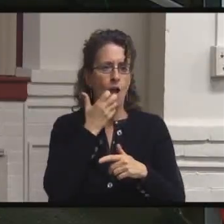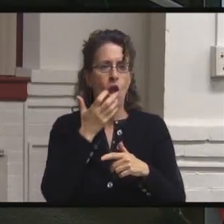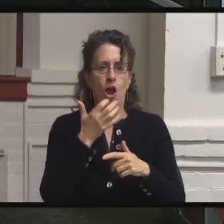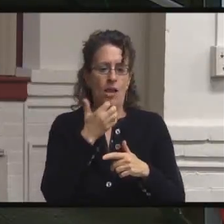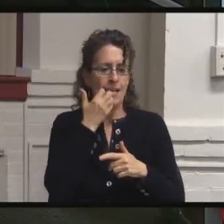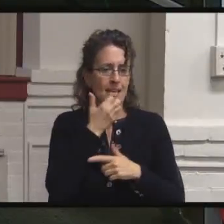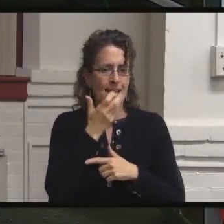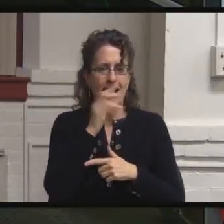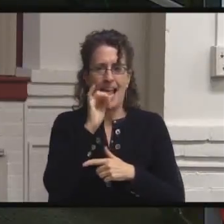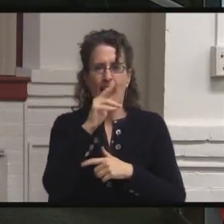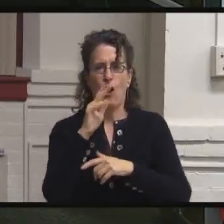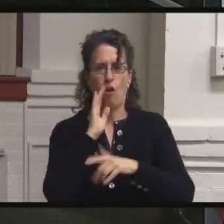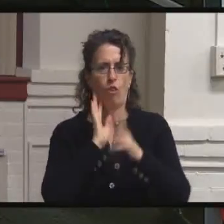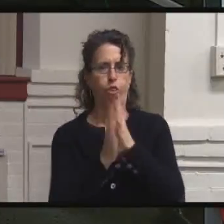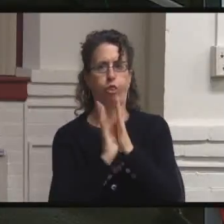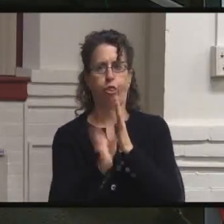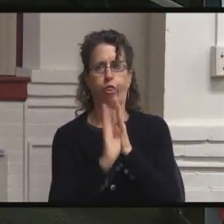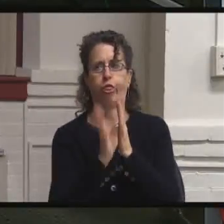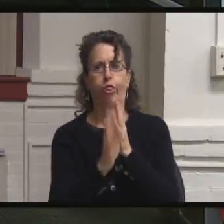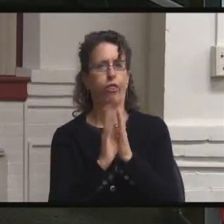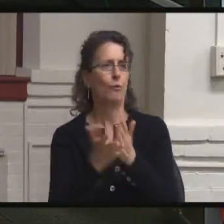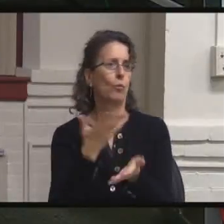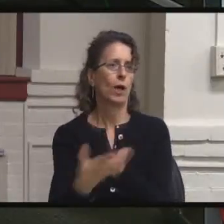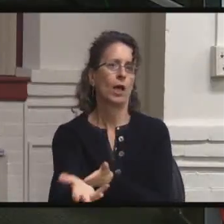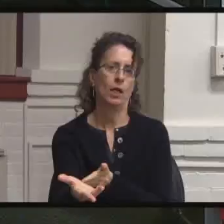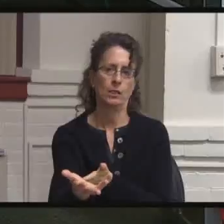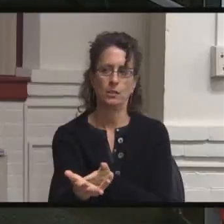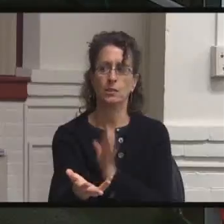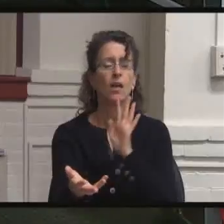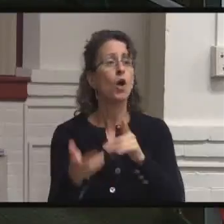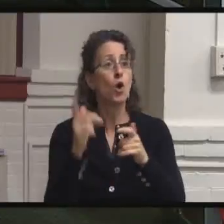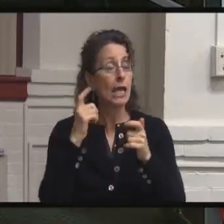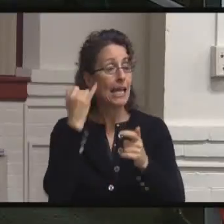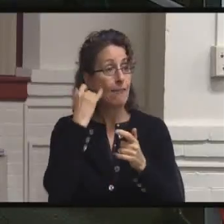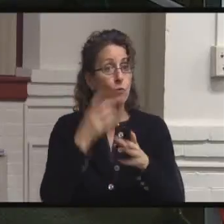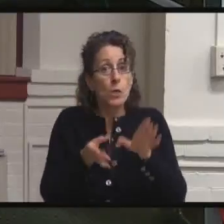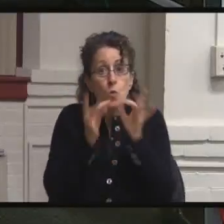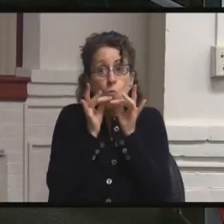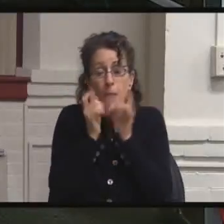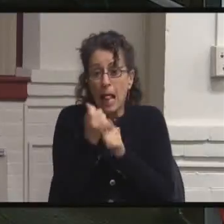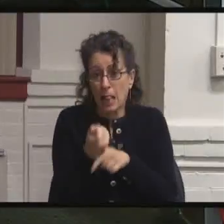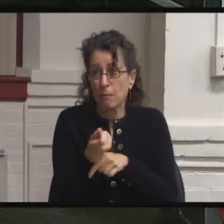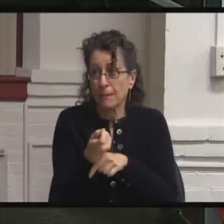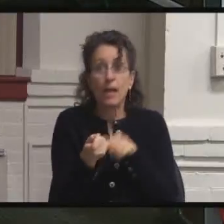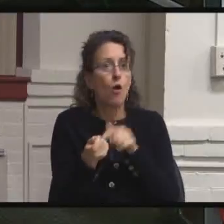cost-effective projects that would have a quick return on the investment. And so